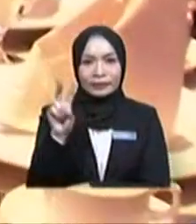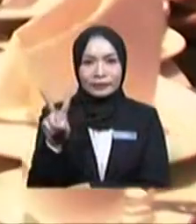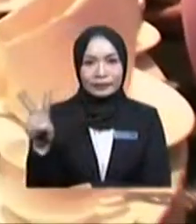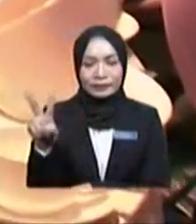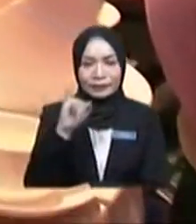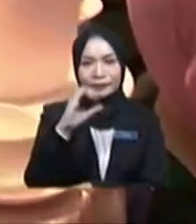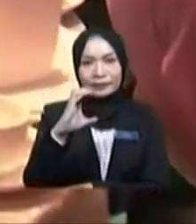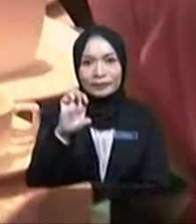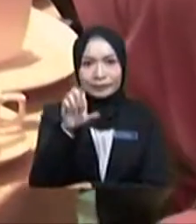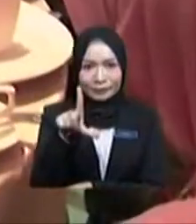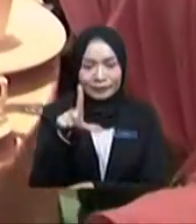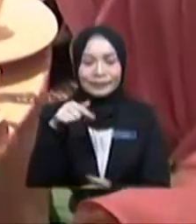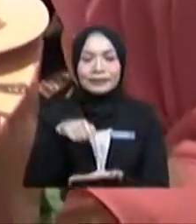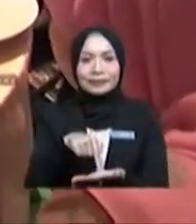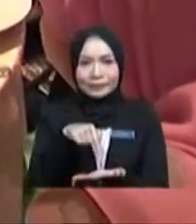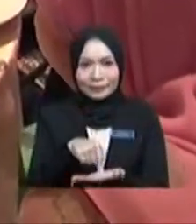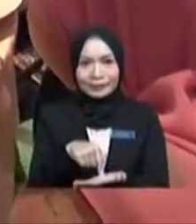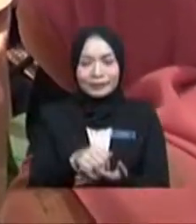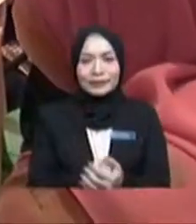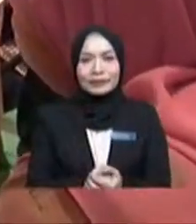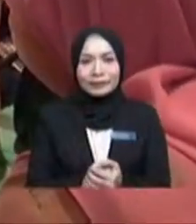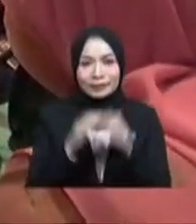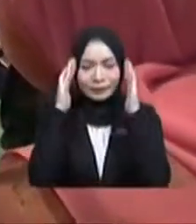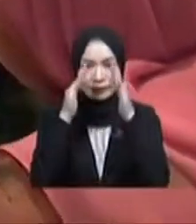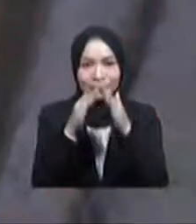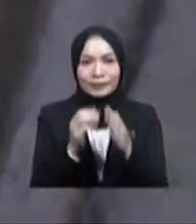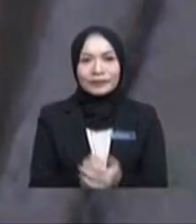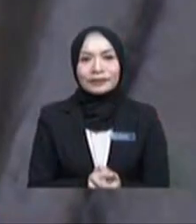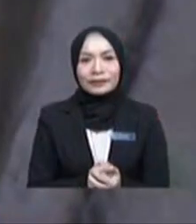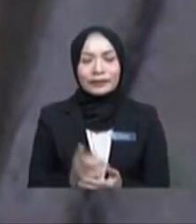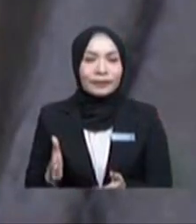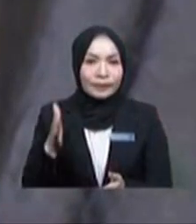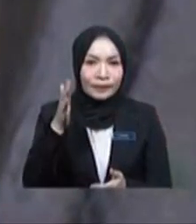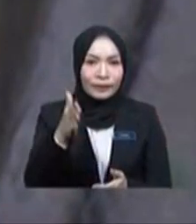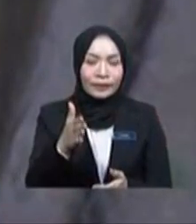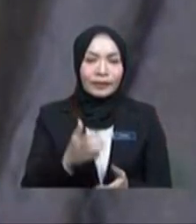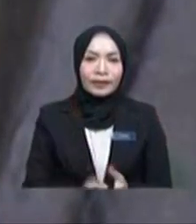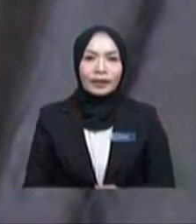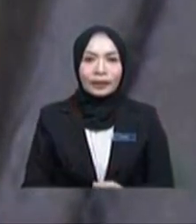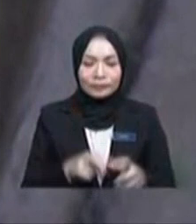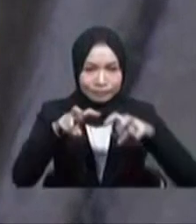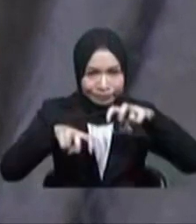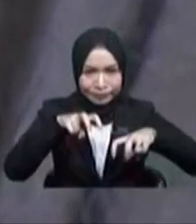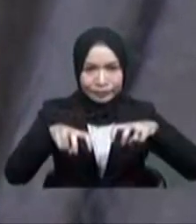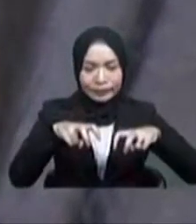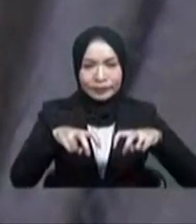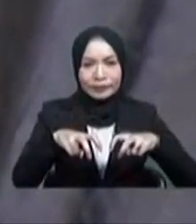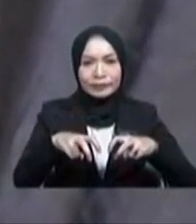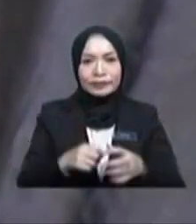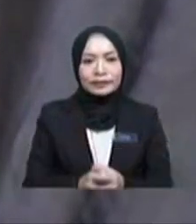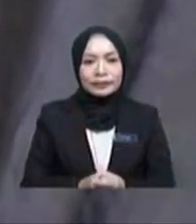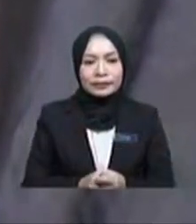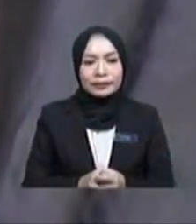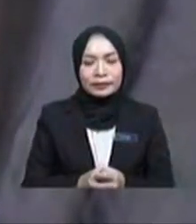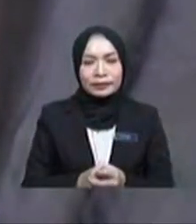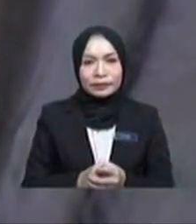2022 is Envisioning the Future of English Language Education, Exploring Innovations and Best